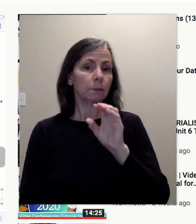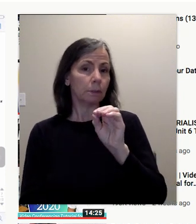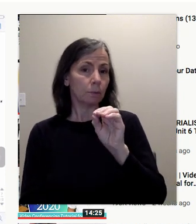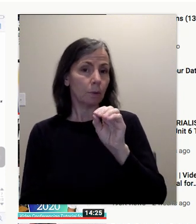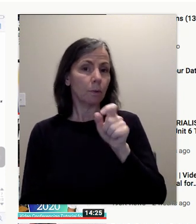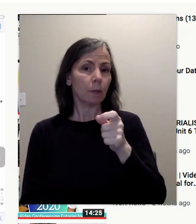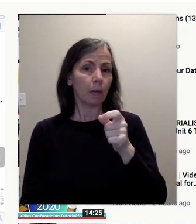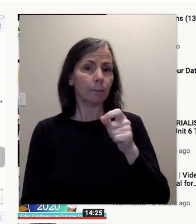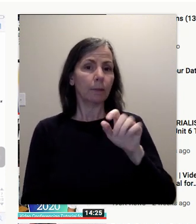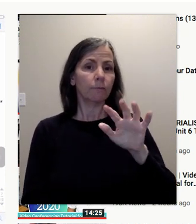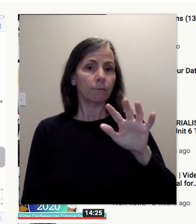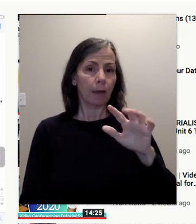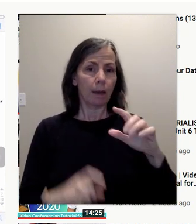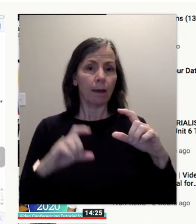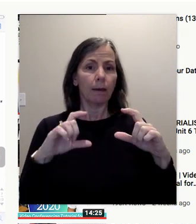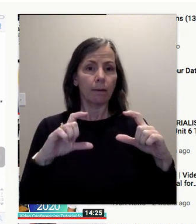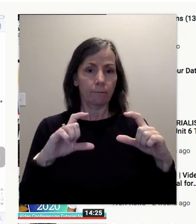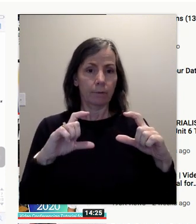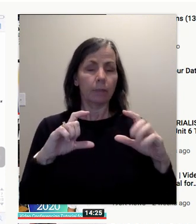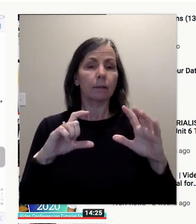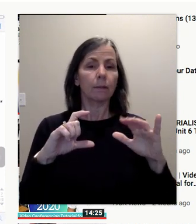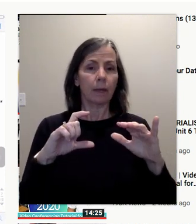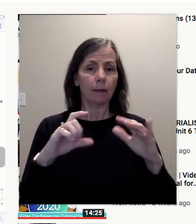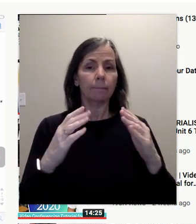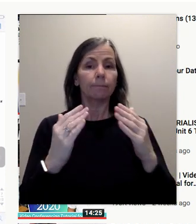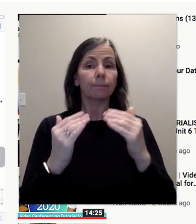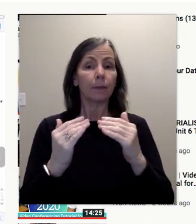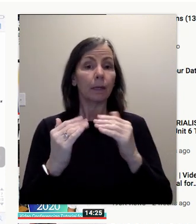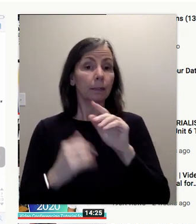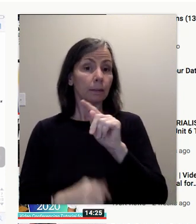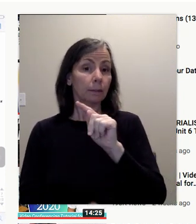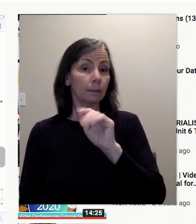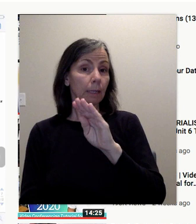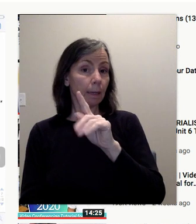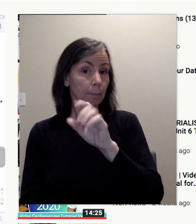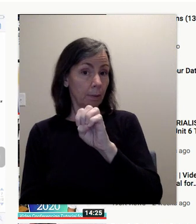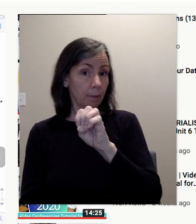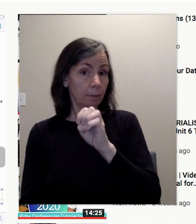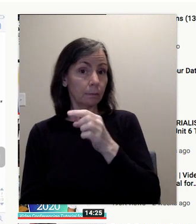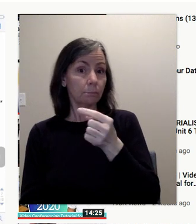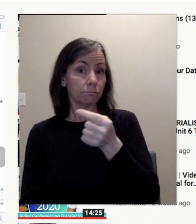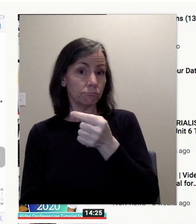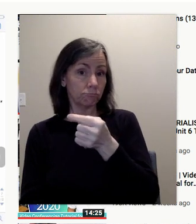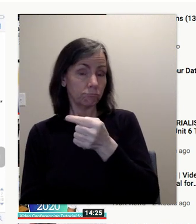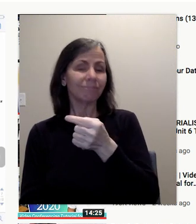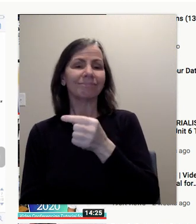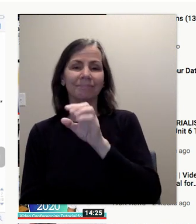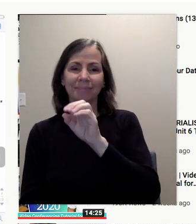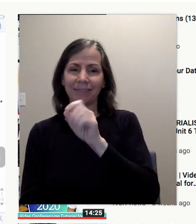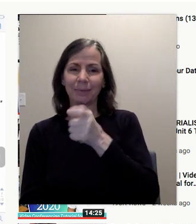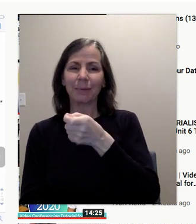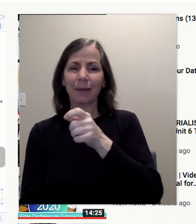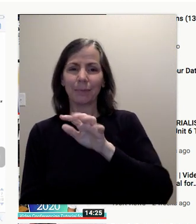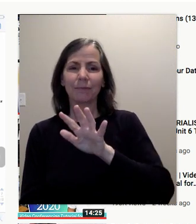And if we go to our table, 0, 5.